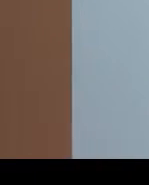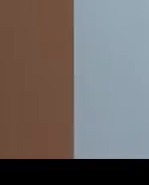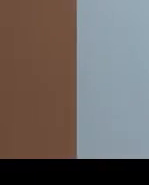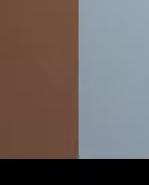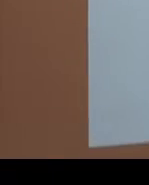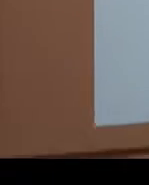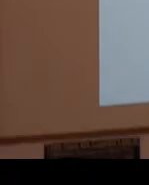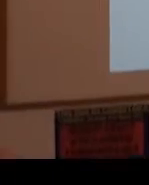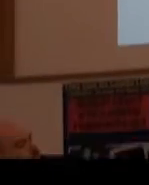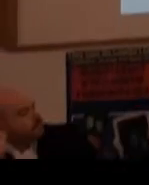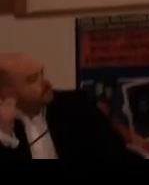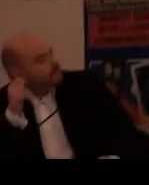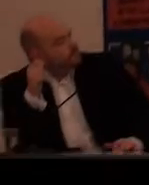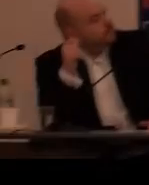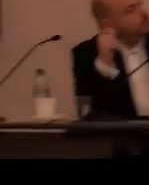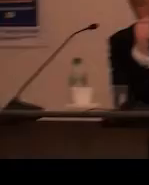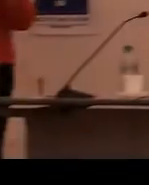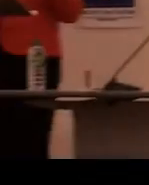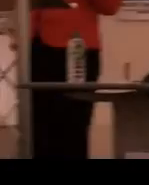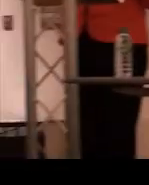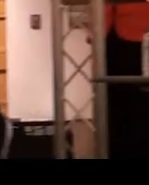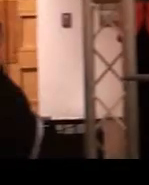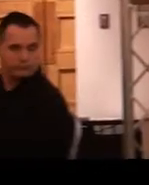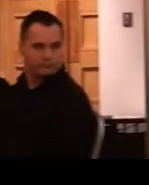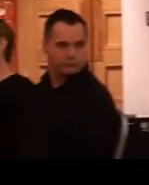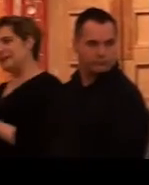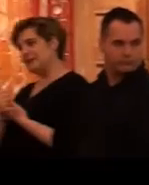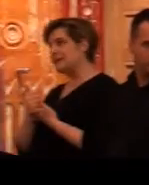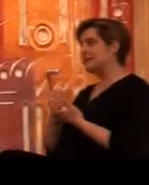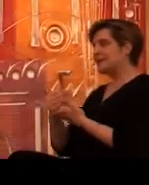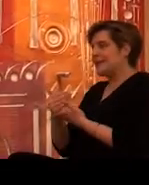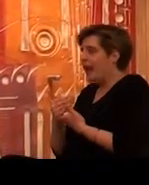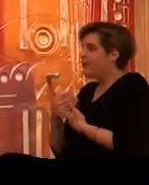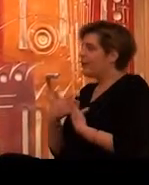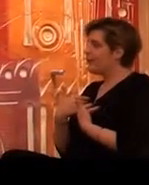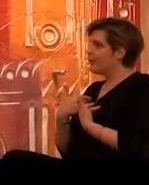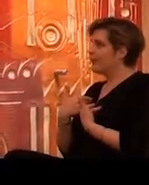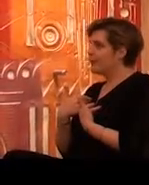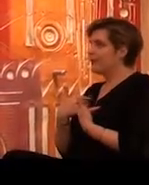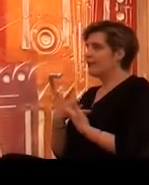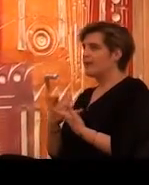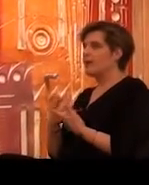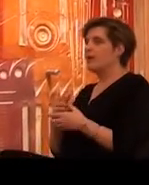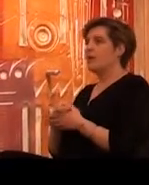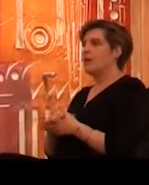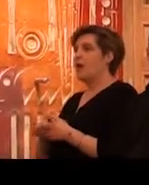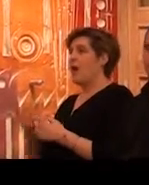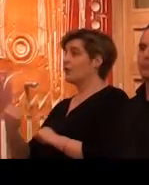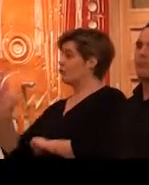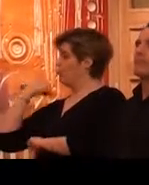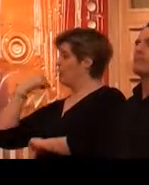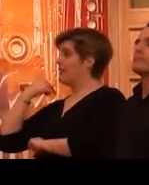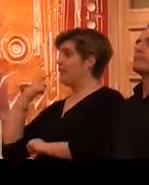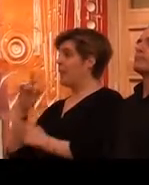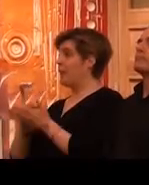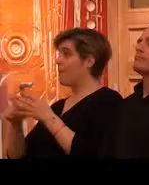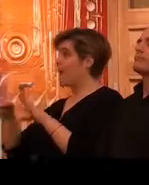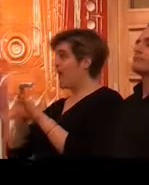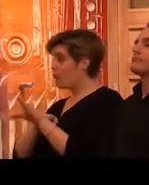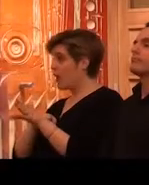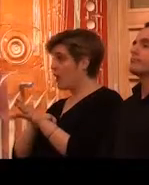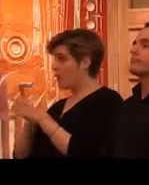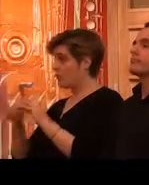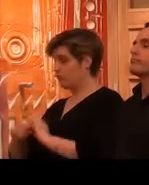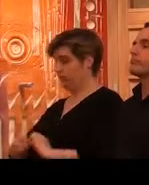of what's going on, so they're actually in a nurtured space. And most recently, Mary constructed a model that she's incredibly proud of, that she